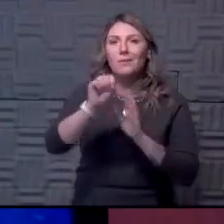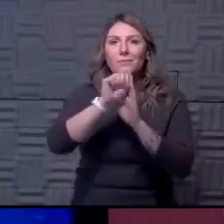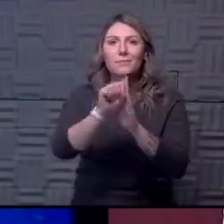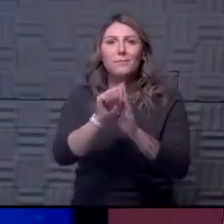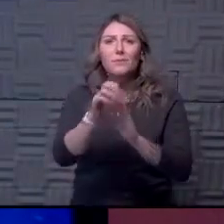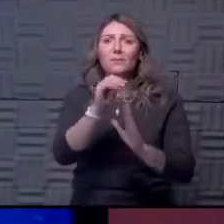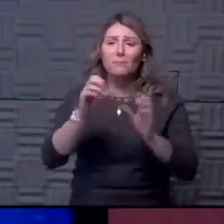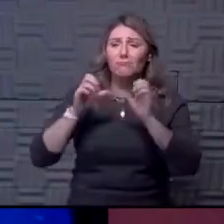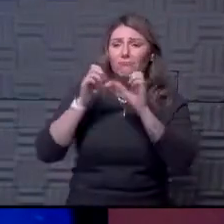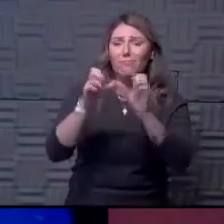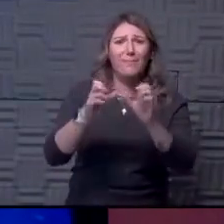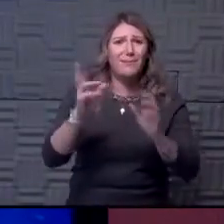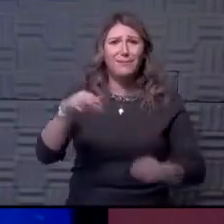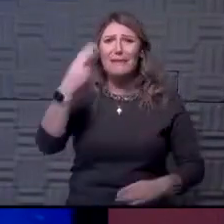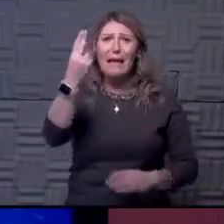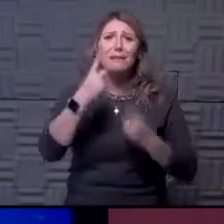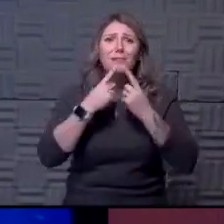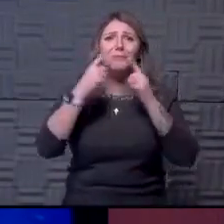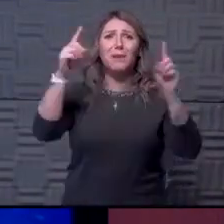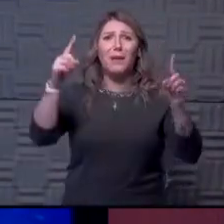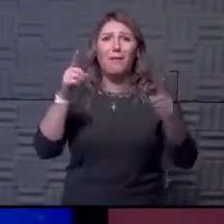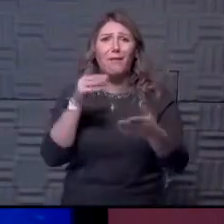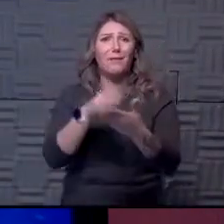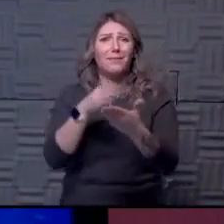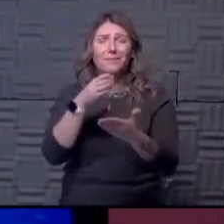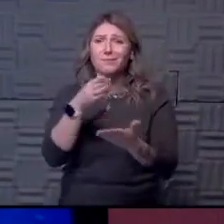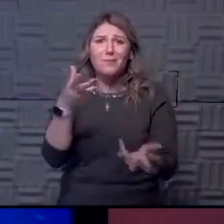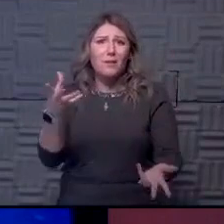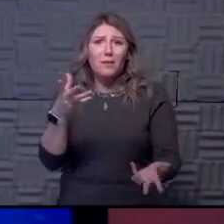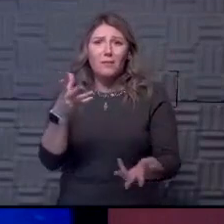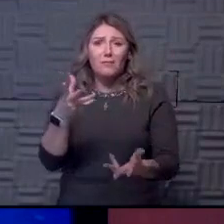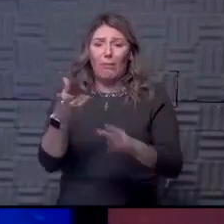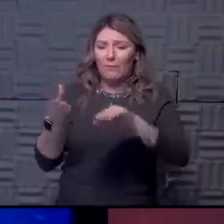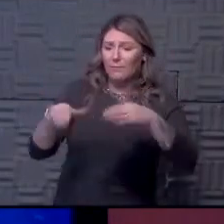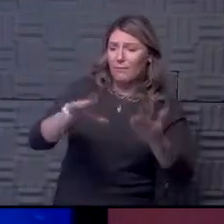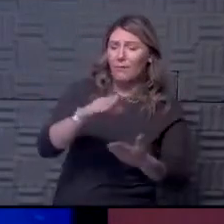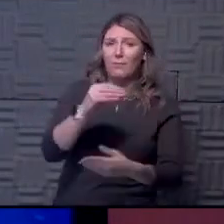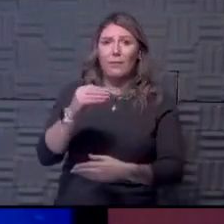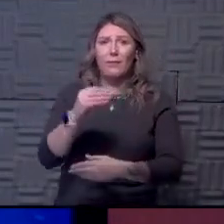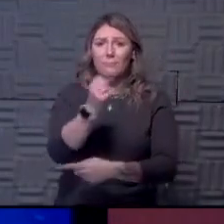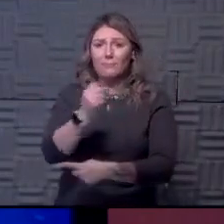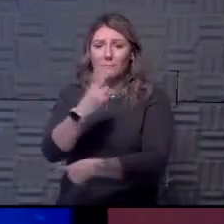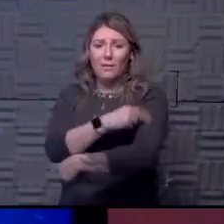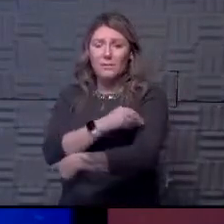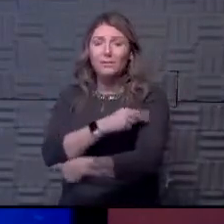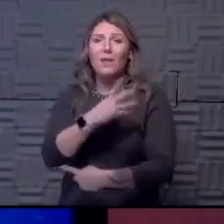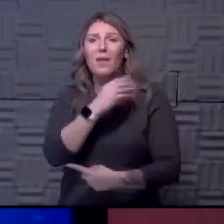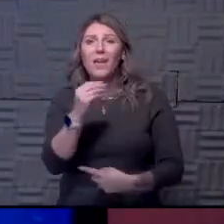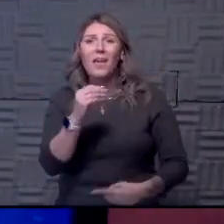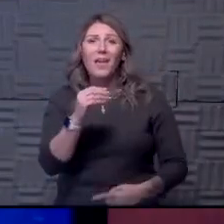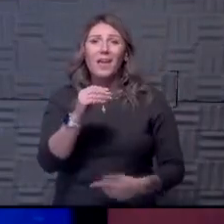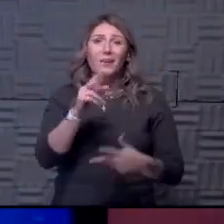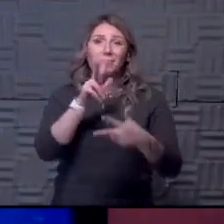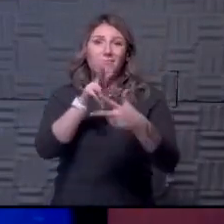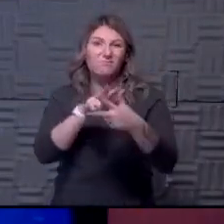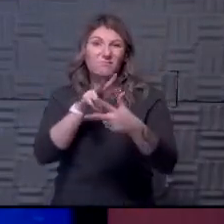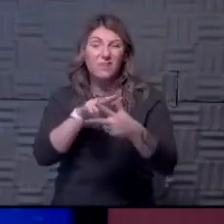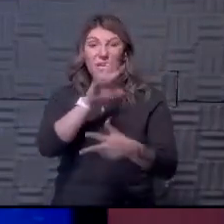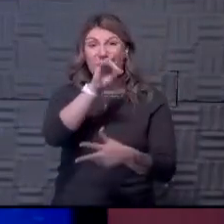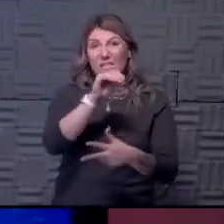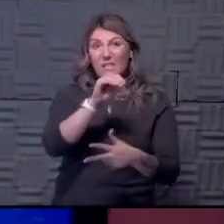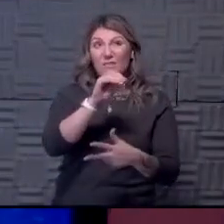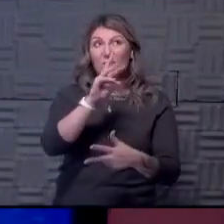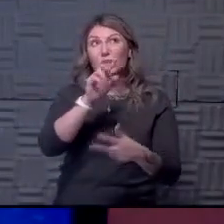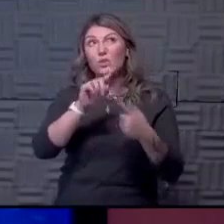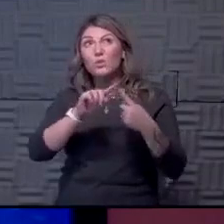continues this really high efficacy against death and hospitalization. And Pfizer and Moderna are going to end up around 60 to 70% after one shot, which